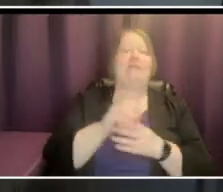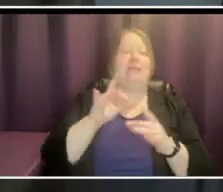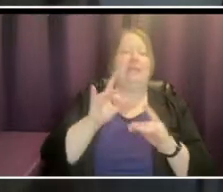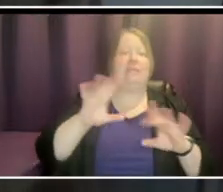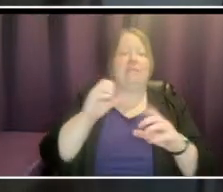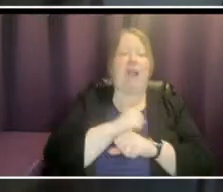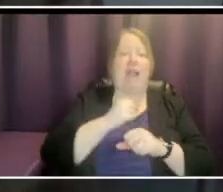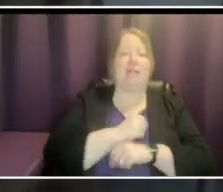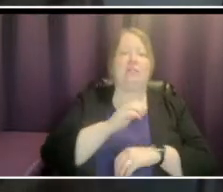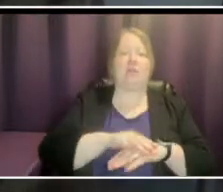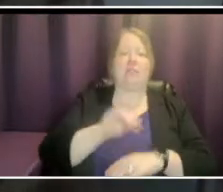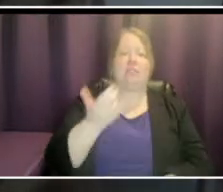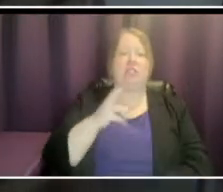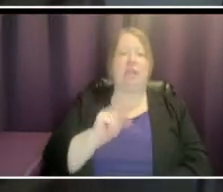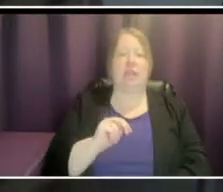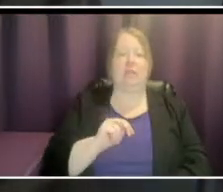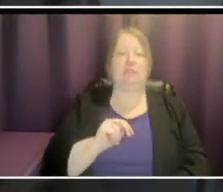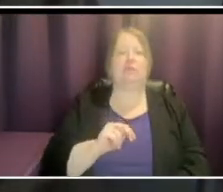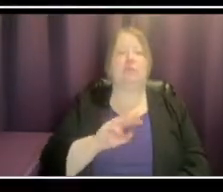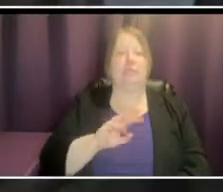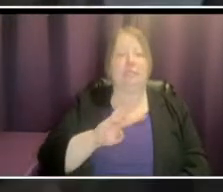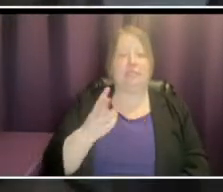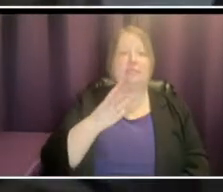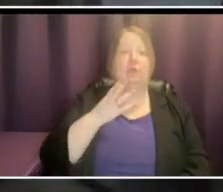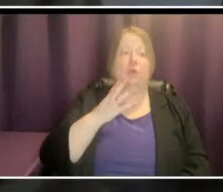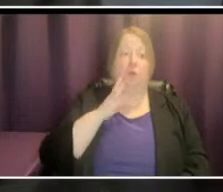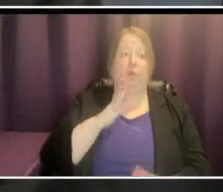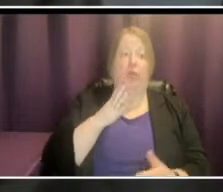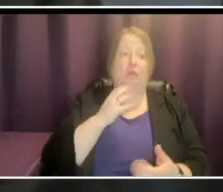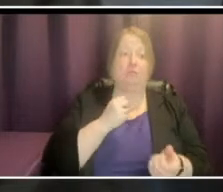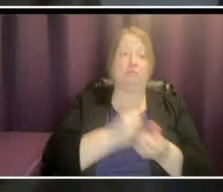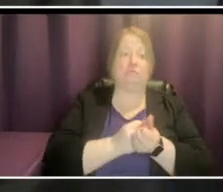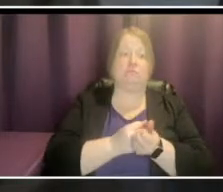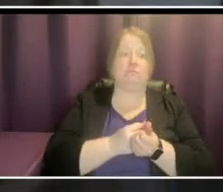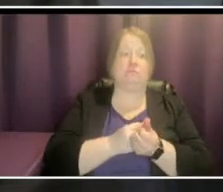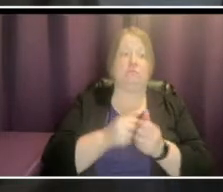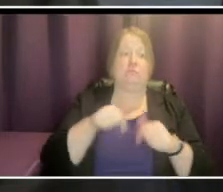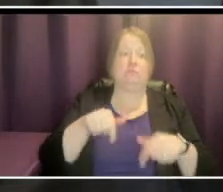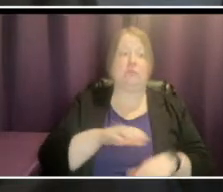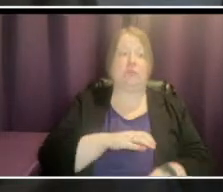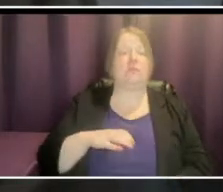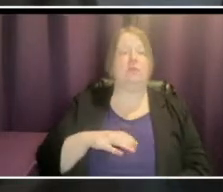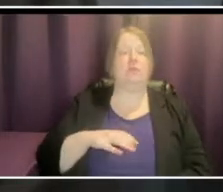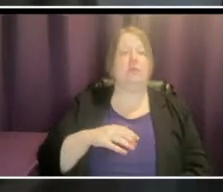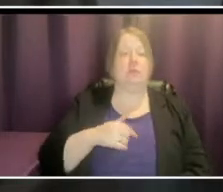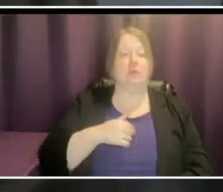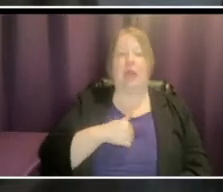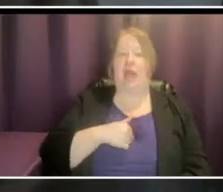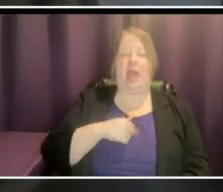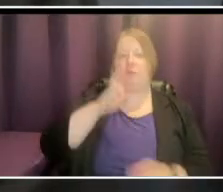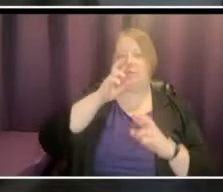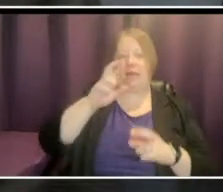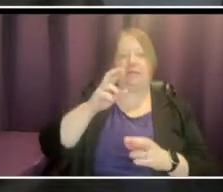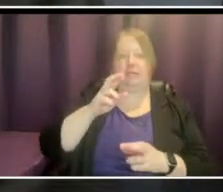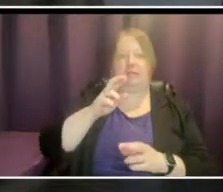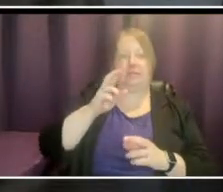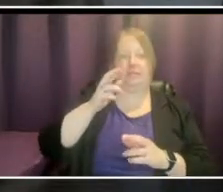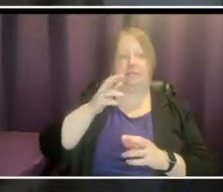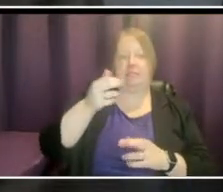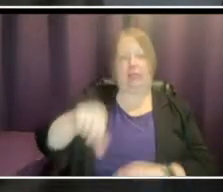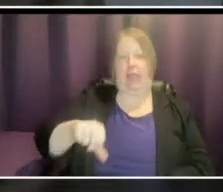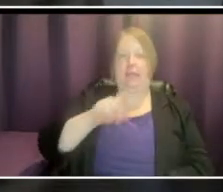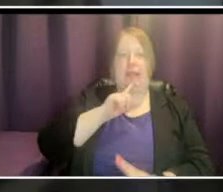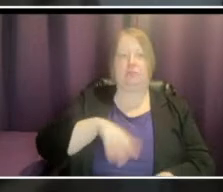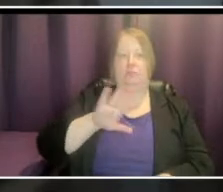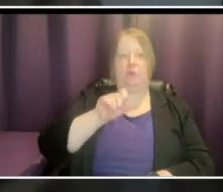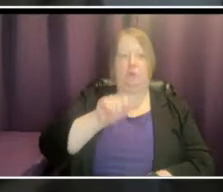to answer your question on the basis of the Fifth Amendment. And Mr. Stone, did you have any role in planning for the violence on January